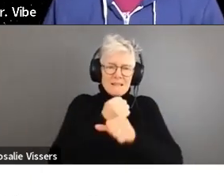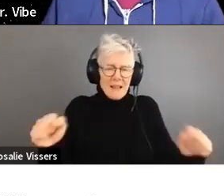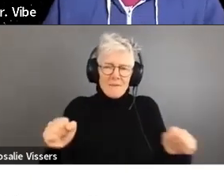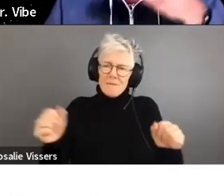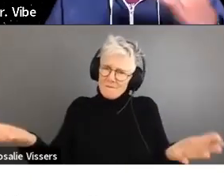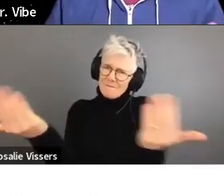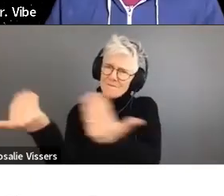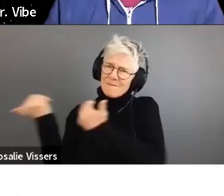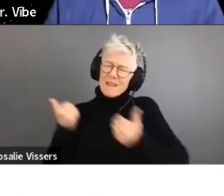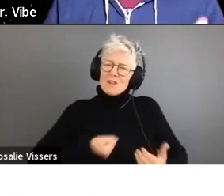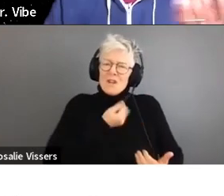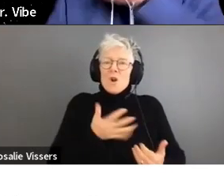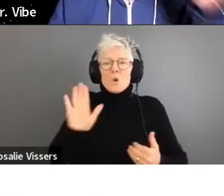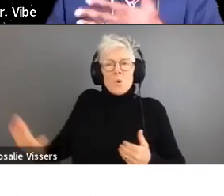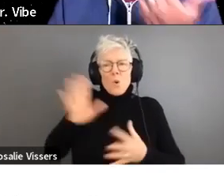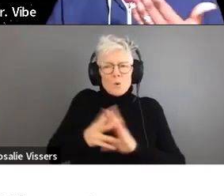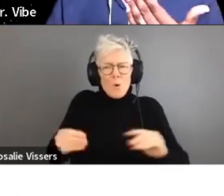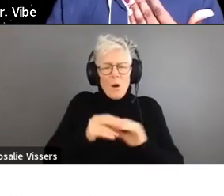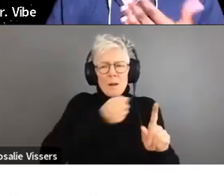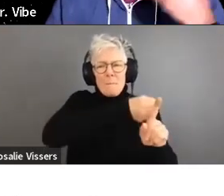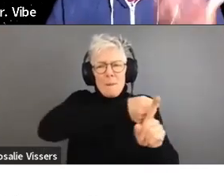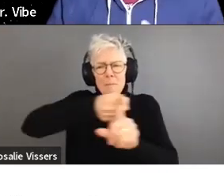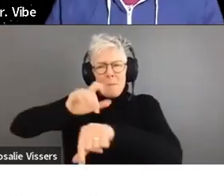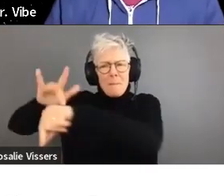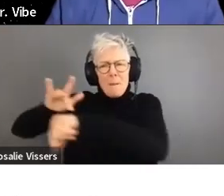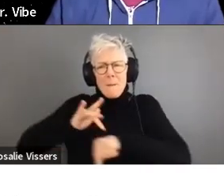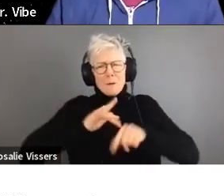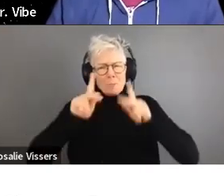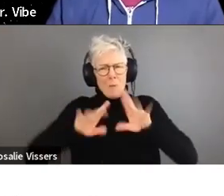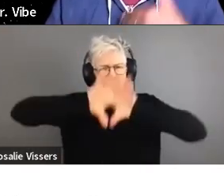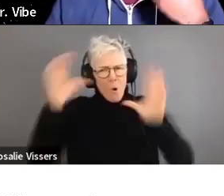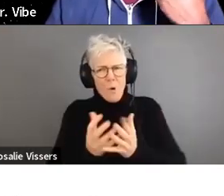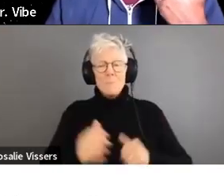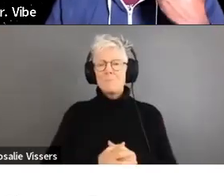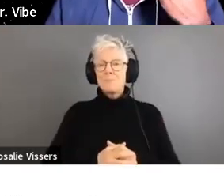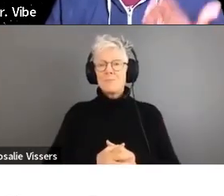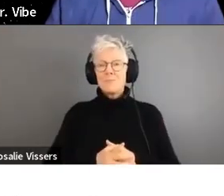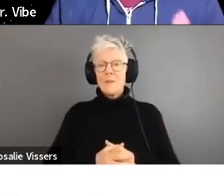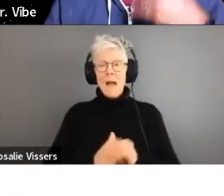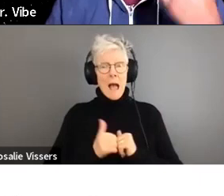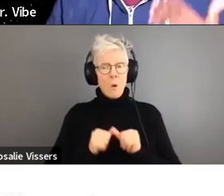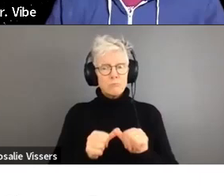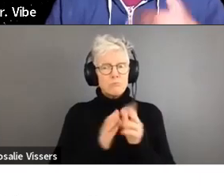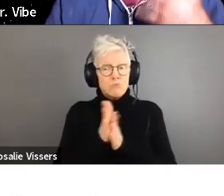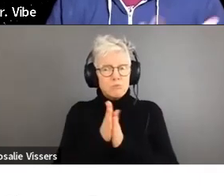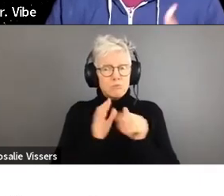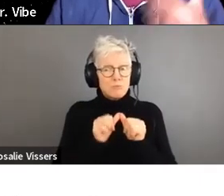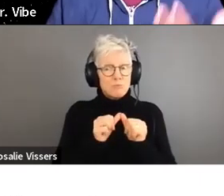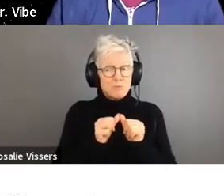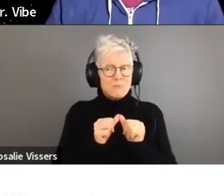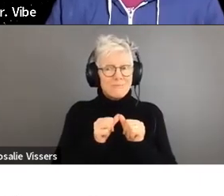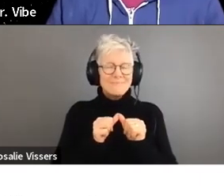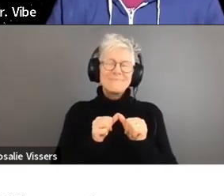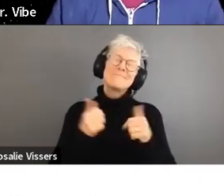impact so many other people globally. How do I keep excited? Because every person I have